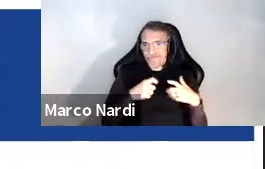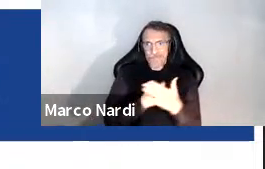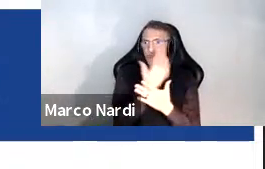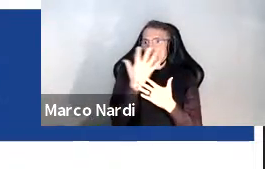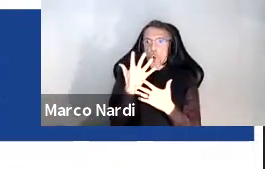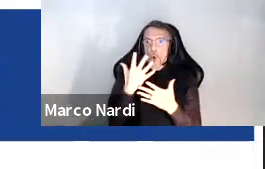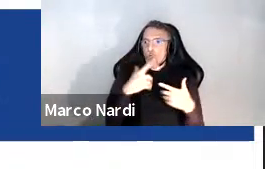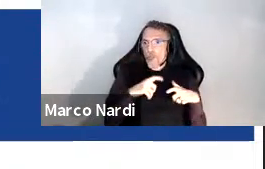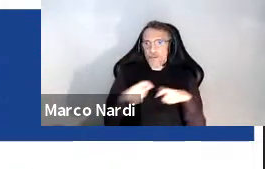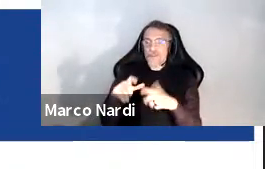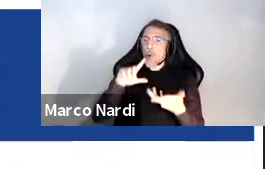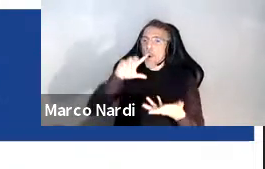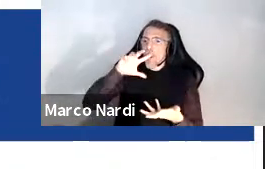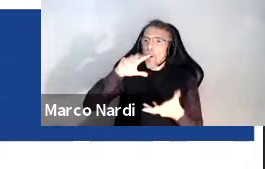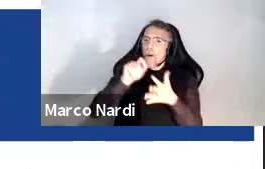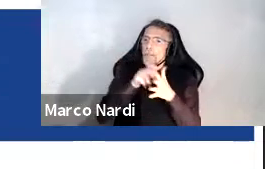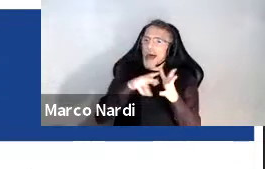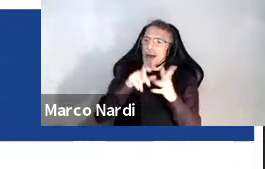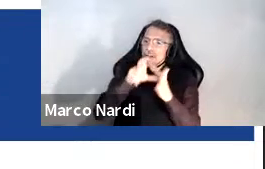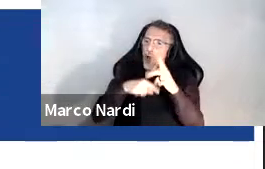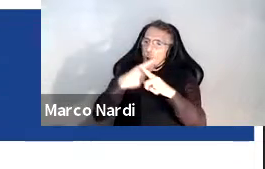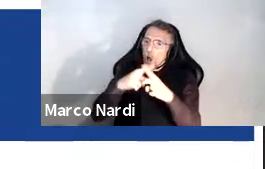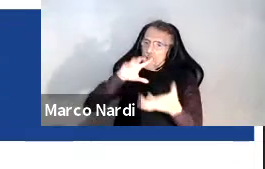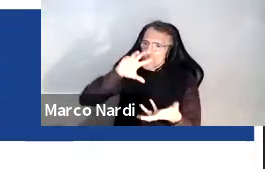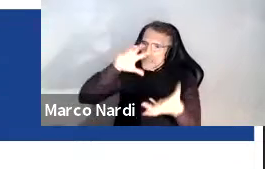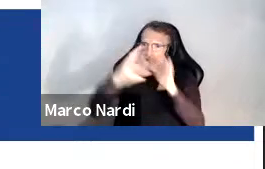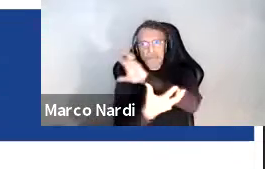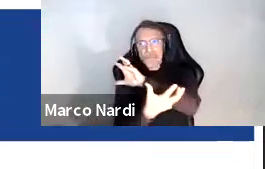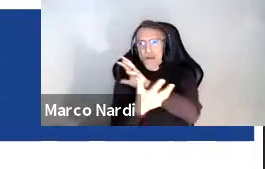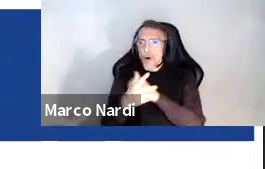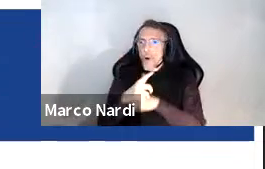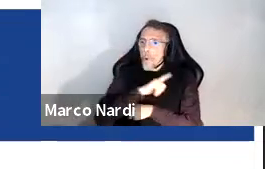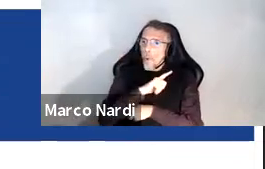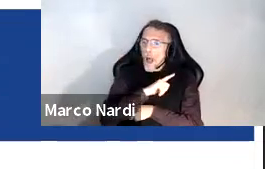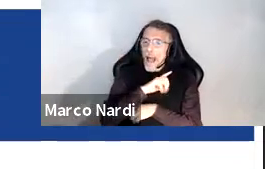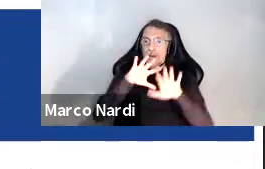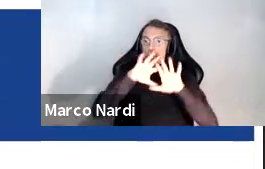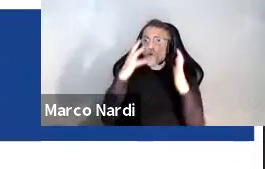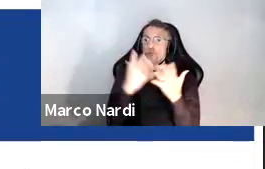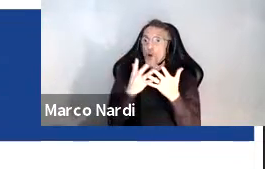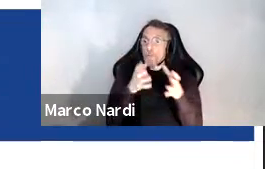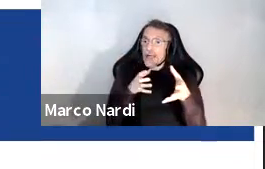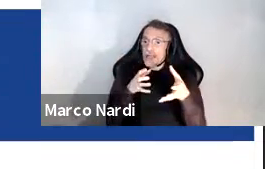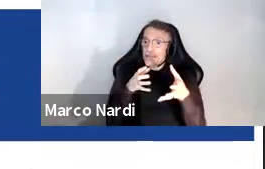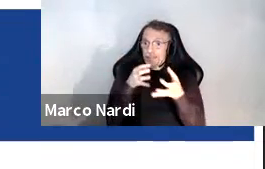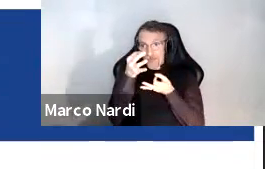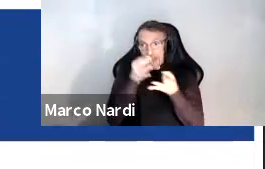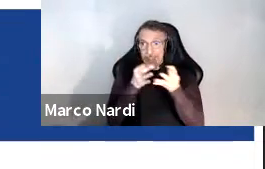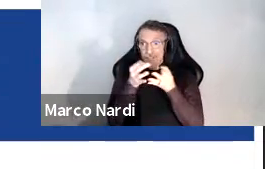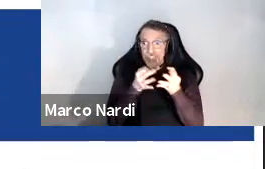is the paradox? The paradox is in the global strategy for dealing with